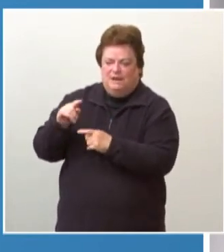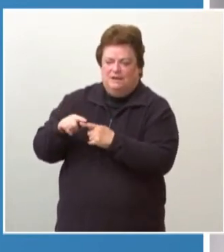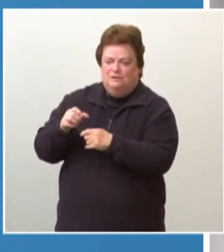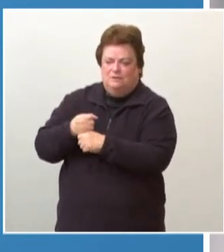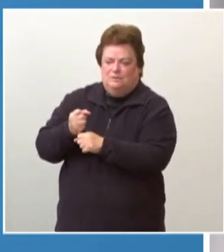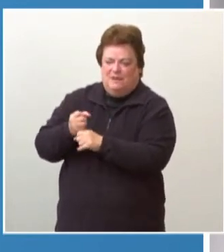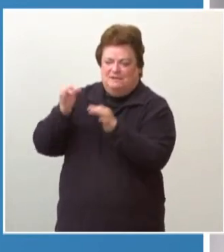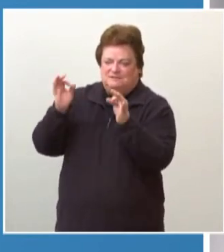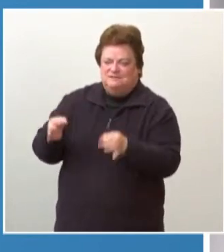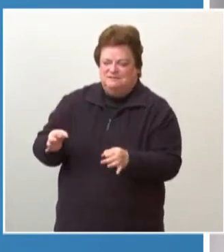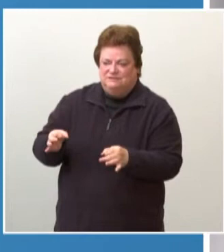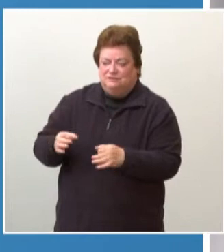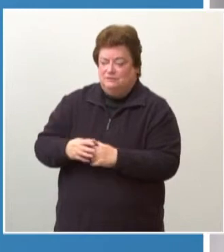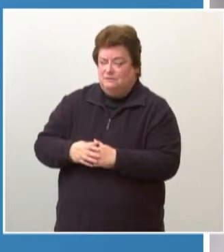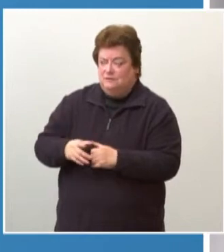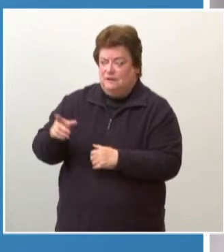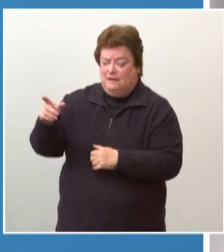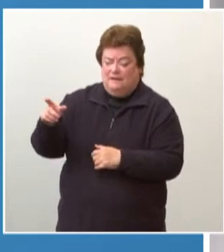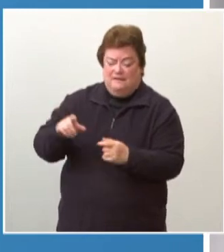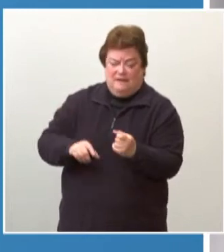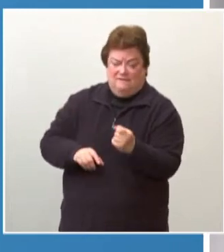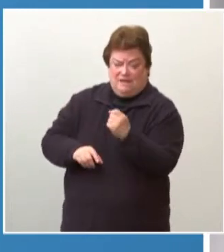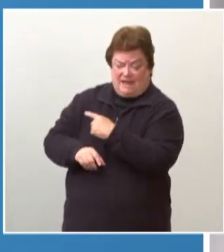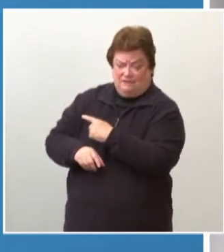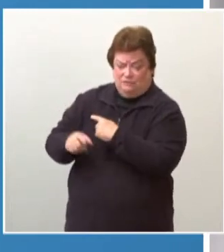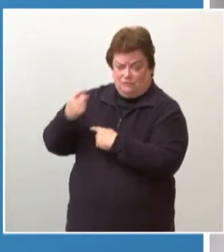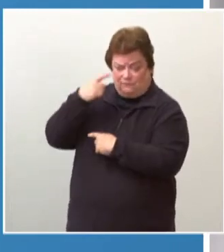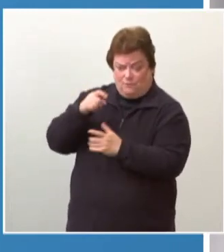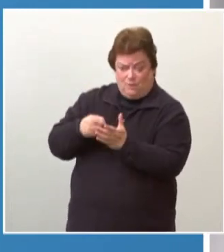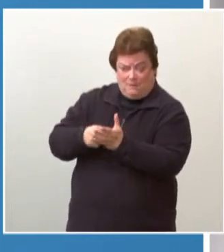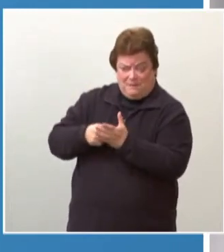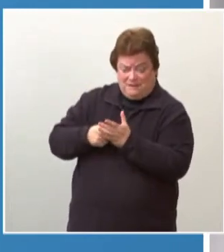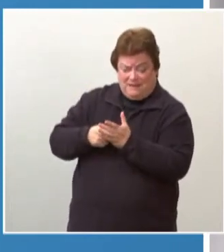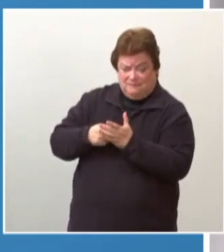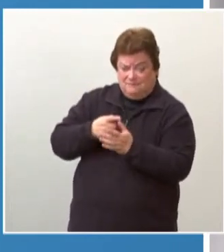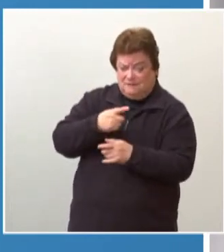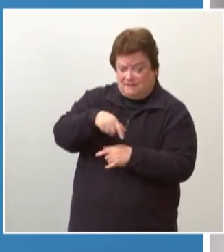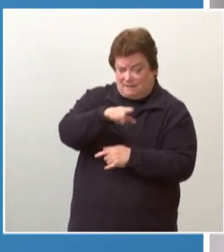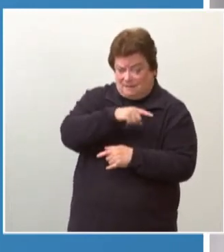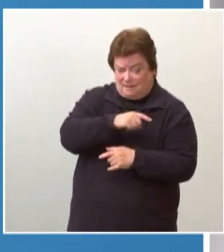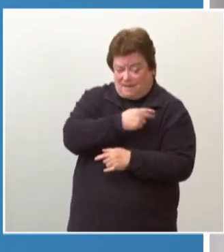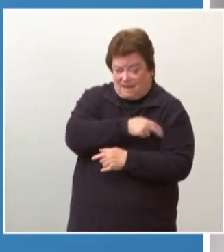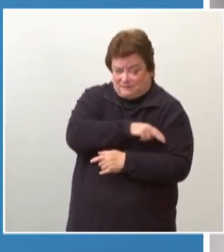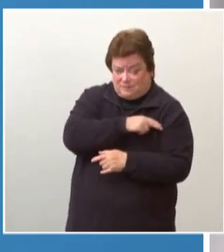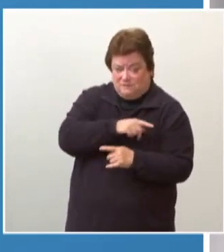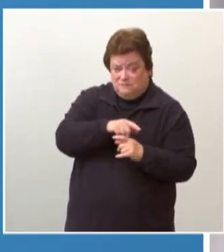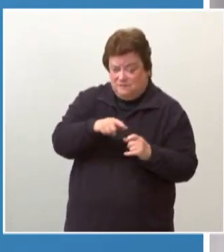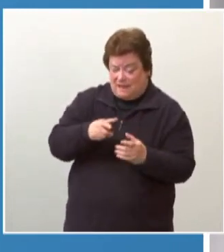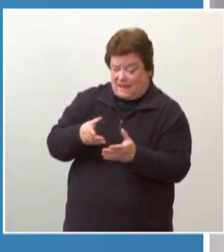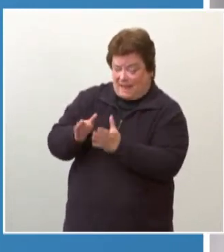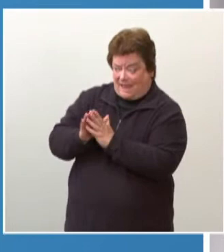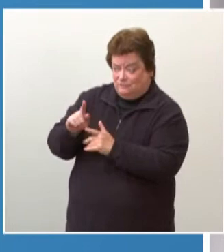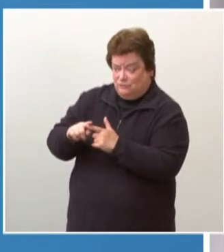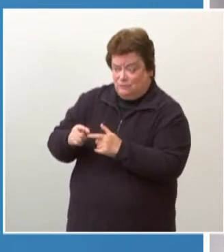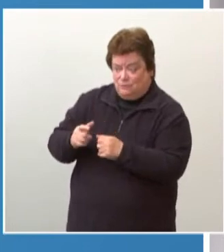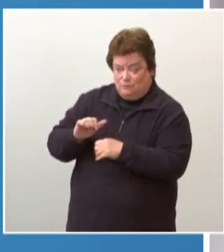here. Have they asked you for a mandate? Has anybody from the healthcare? No.